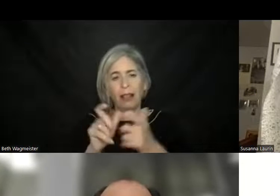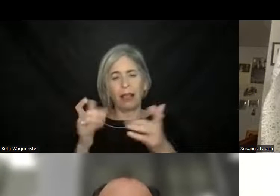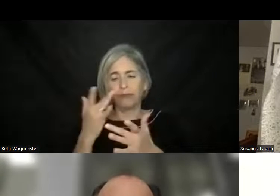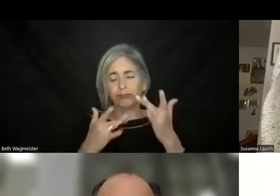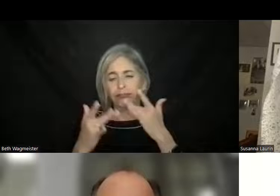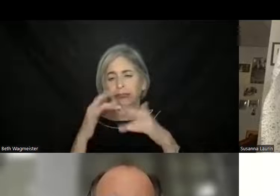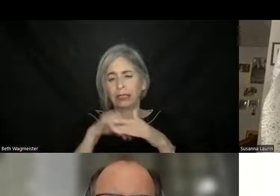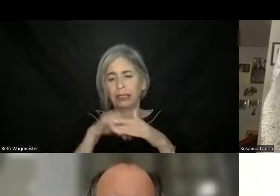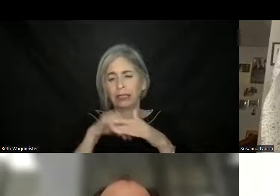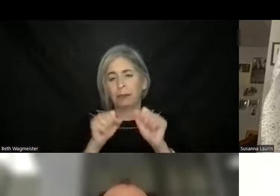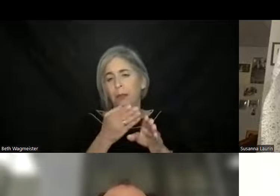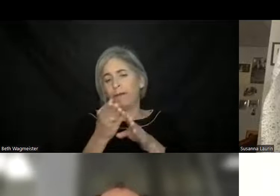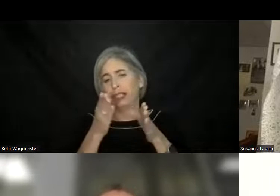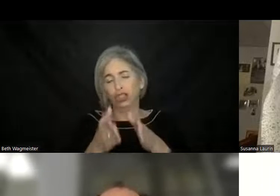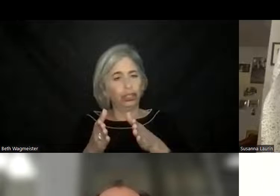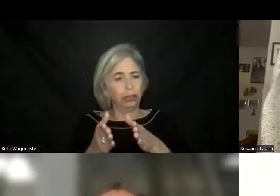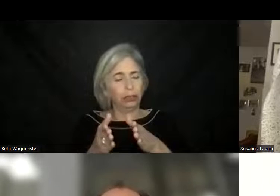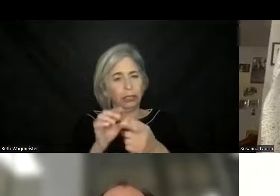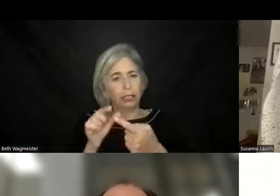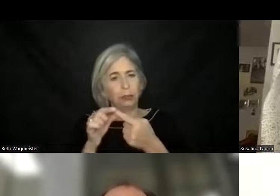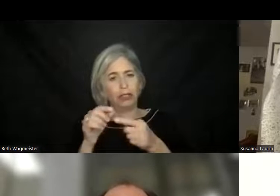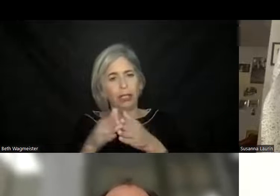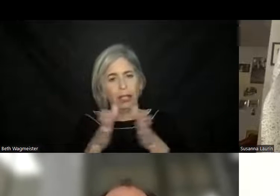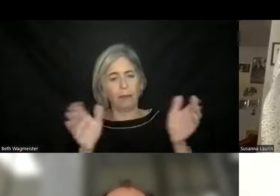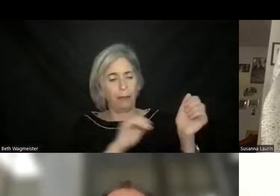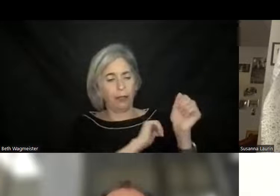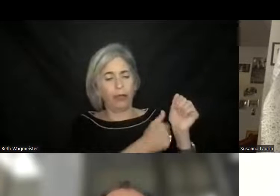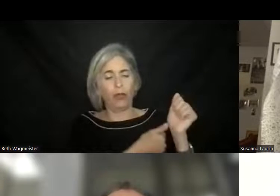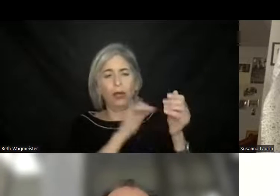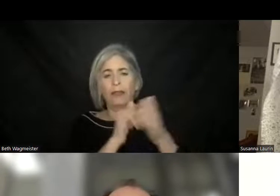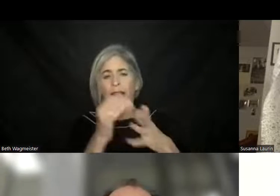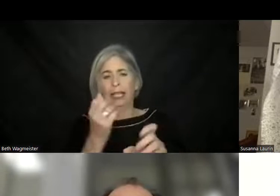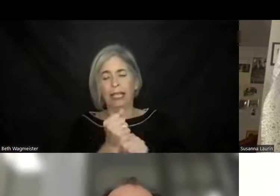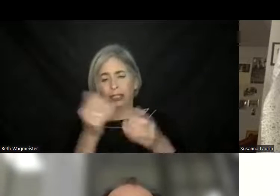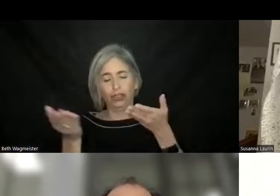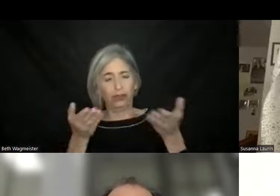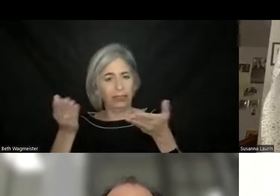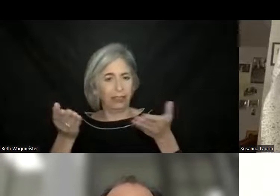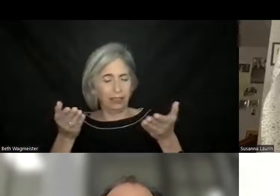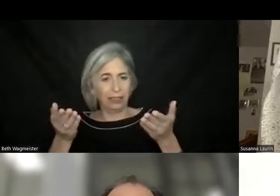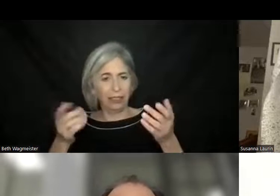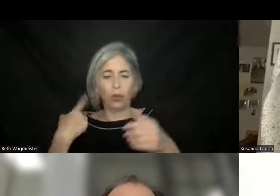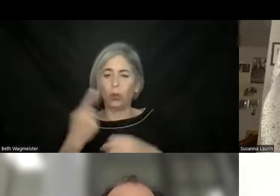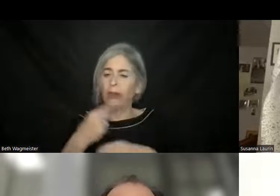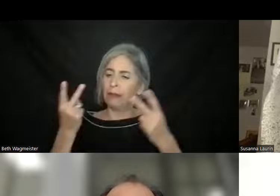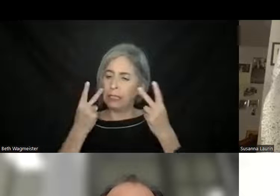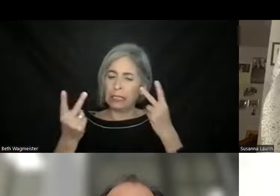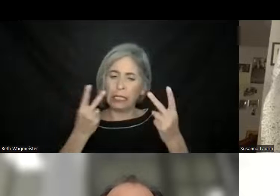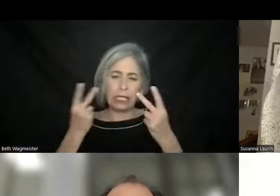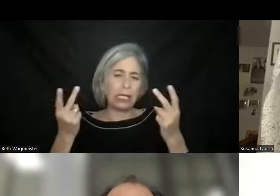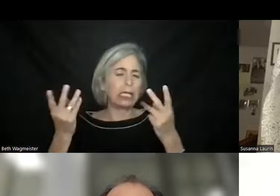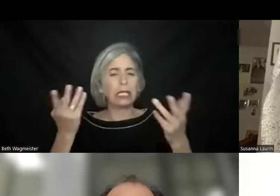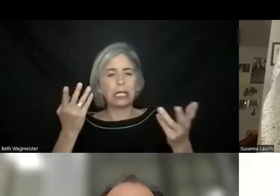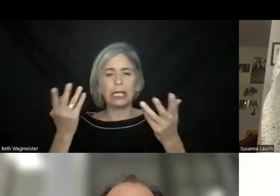accessibility professionals, especially in public authorities that procure services. We've seen very kind of